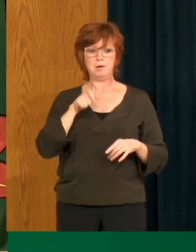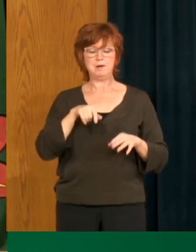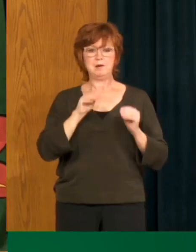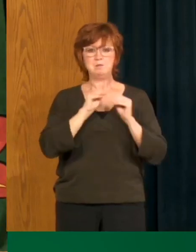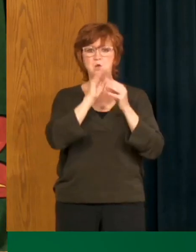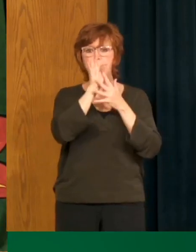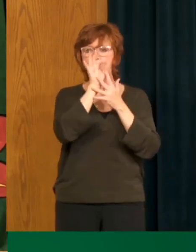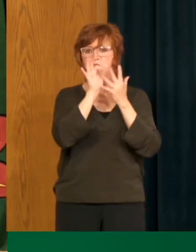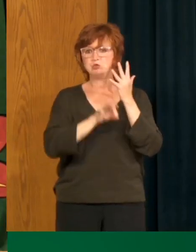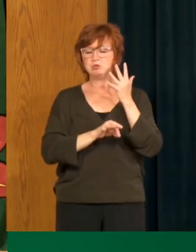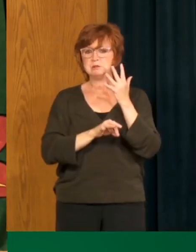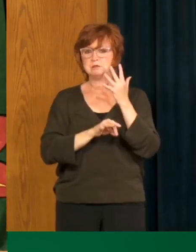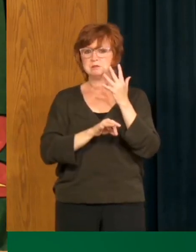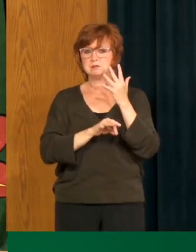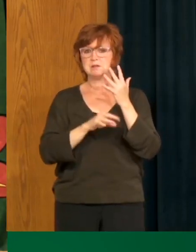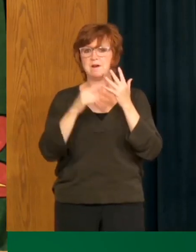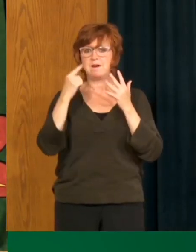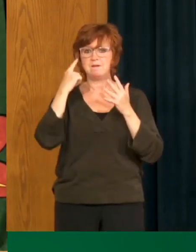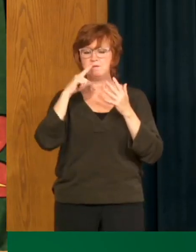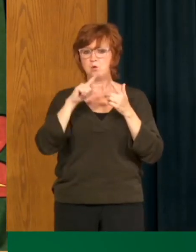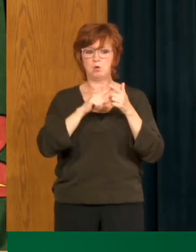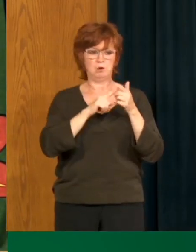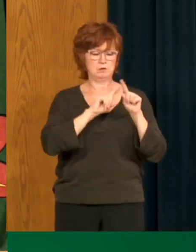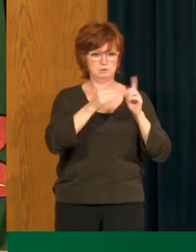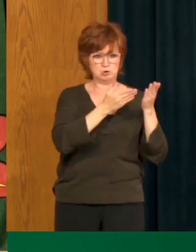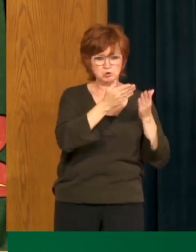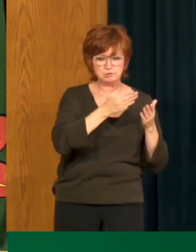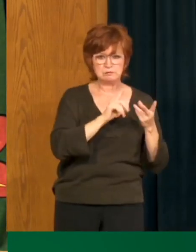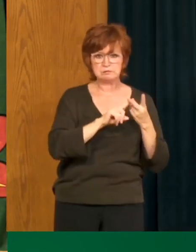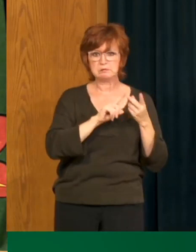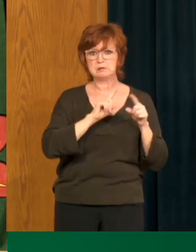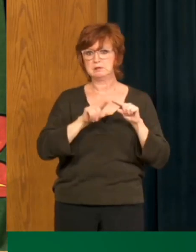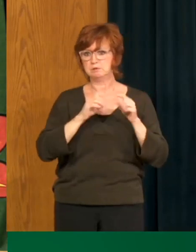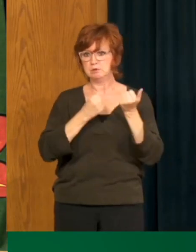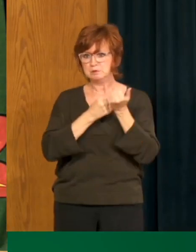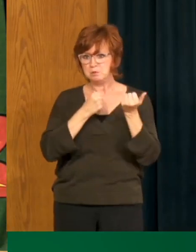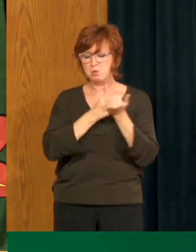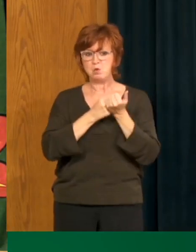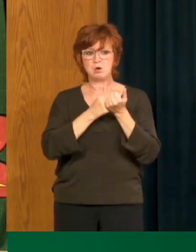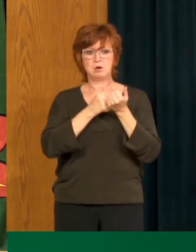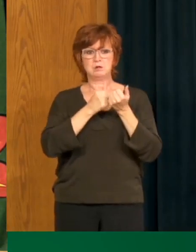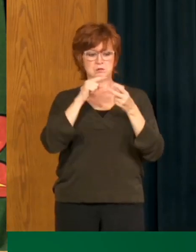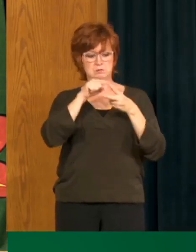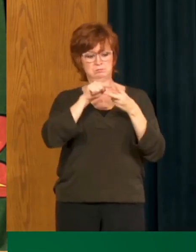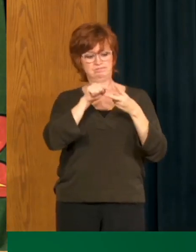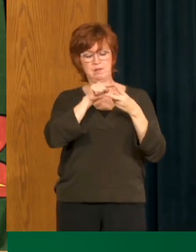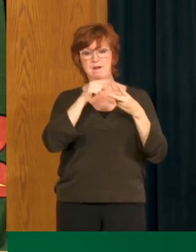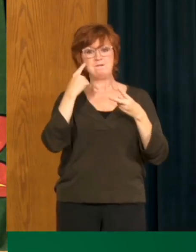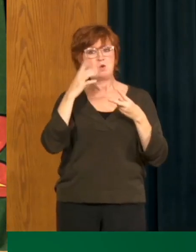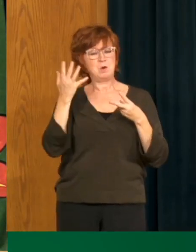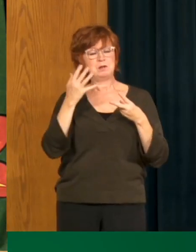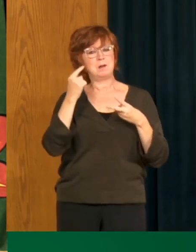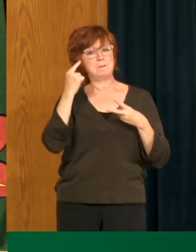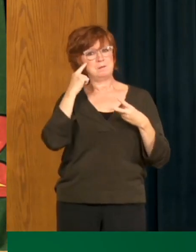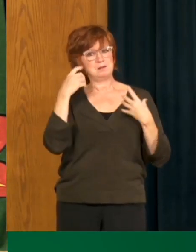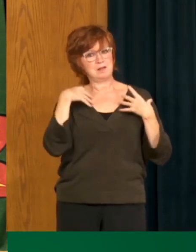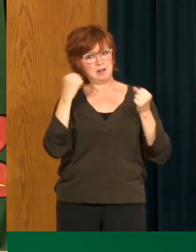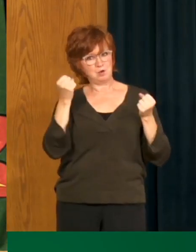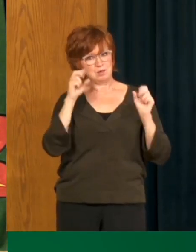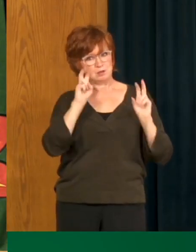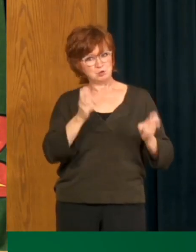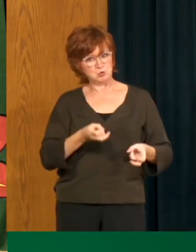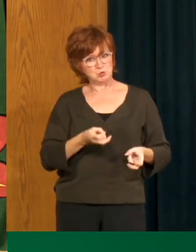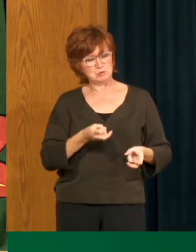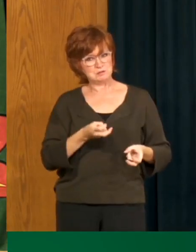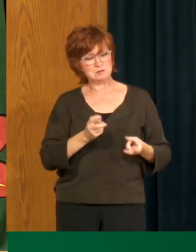in providing services and supports for those that may be struggling with mental health or have